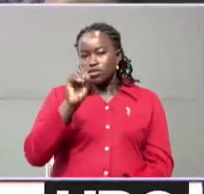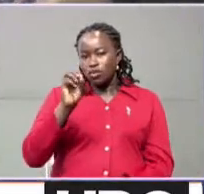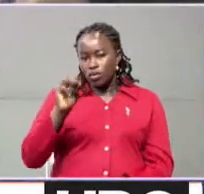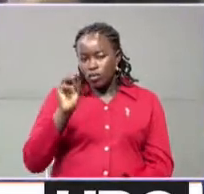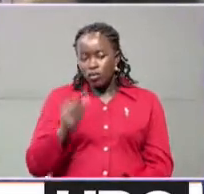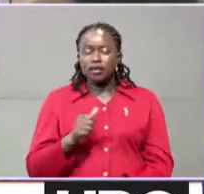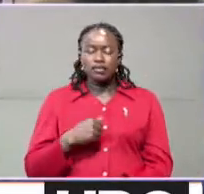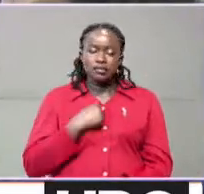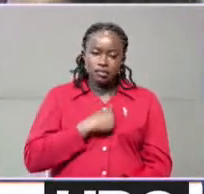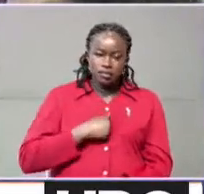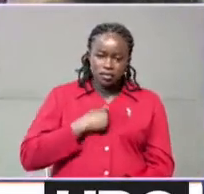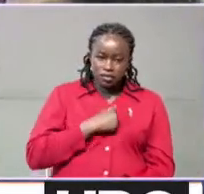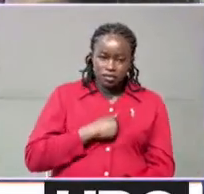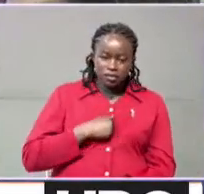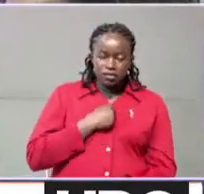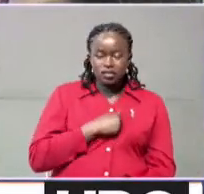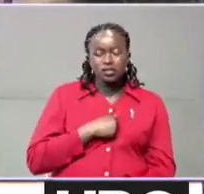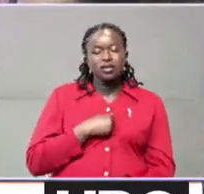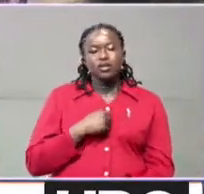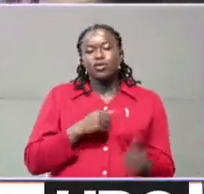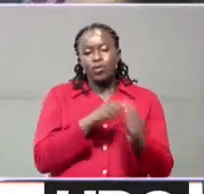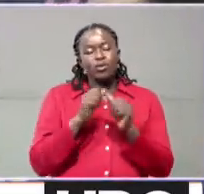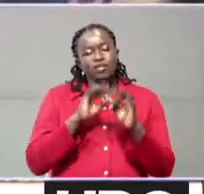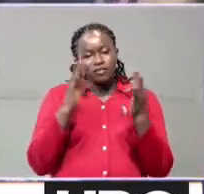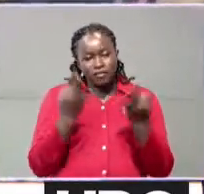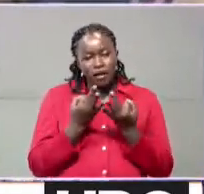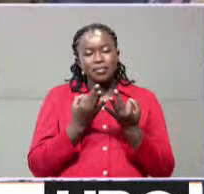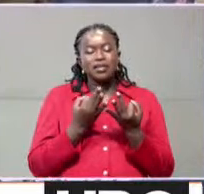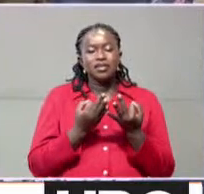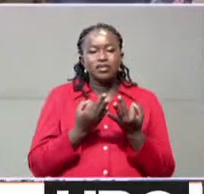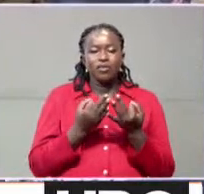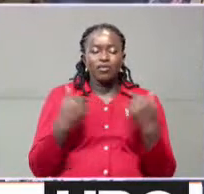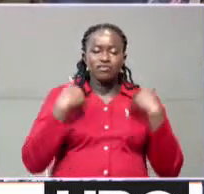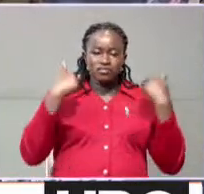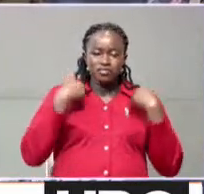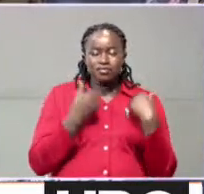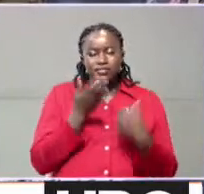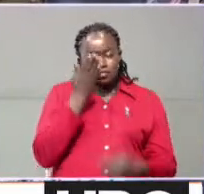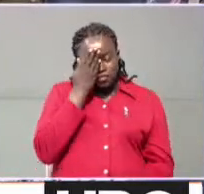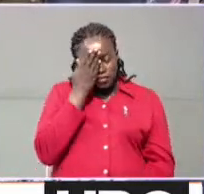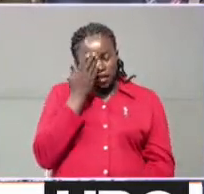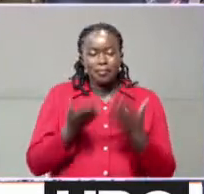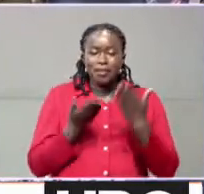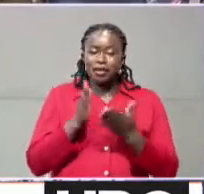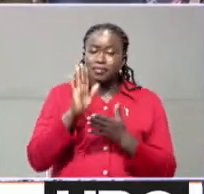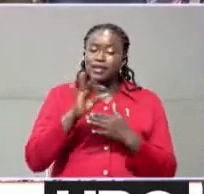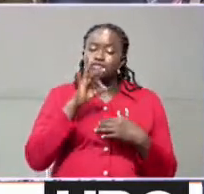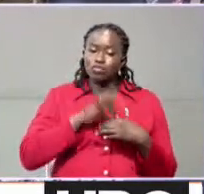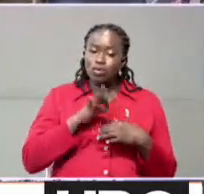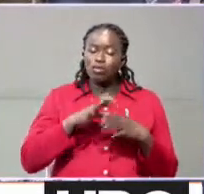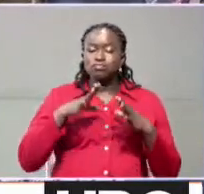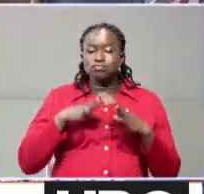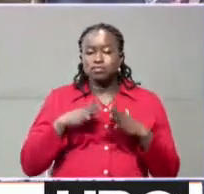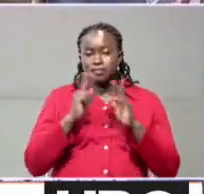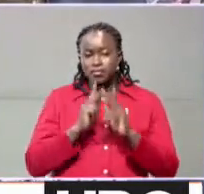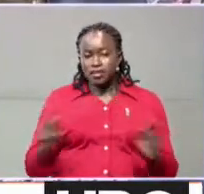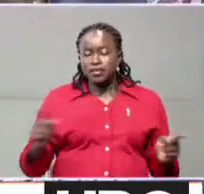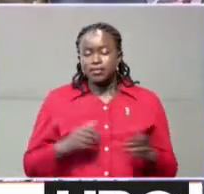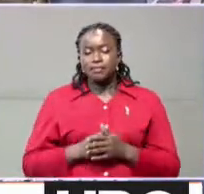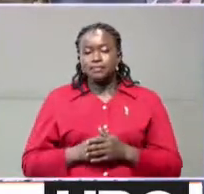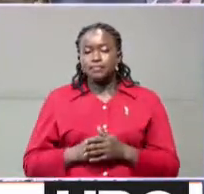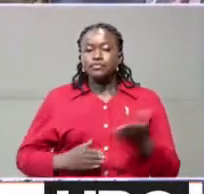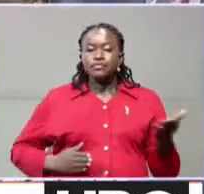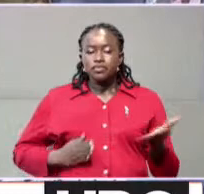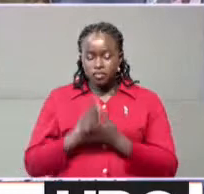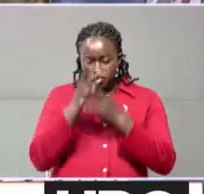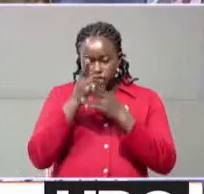with the family of the late el tomine and may he's so rest in peace right when i will speak and my